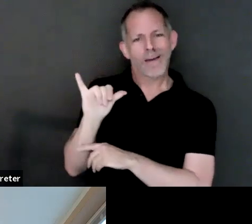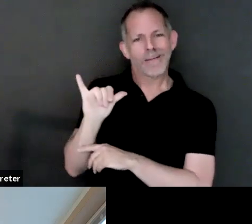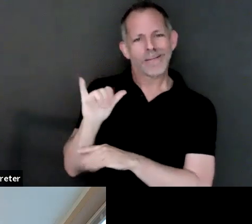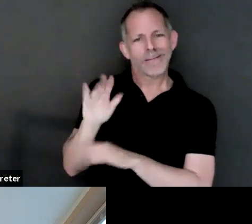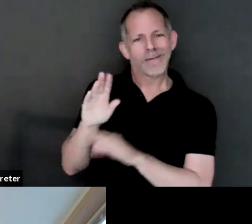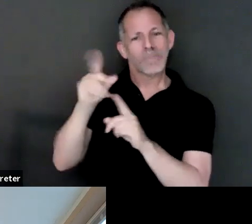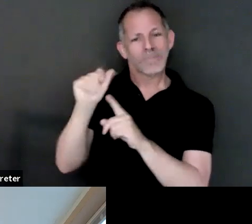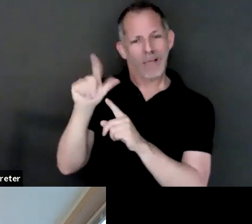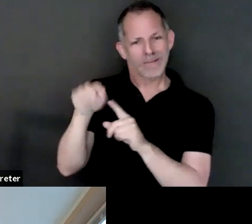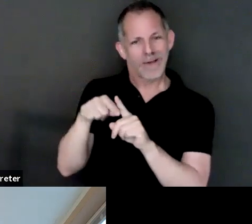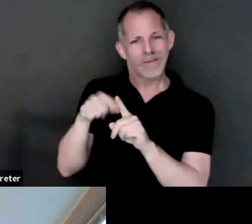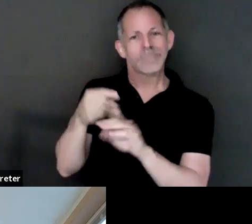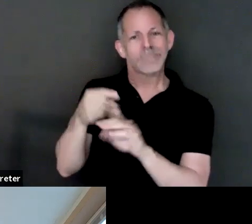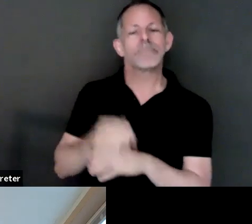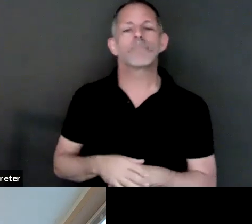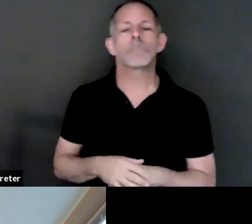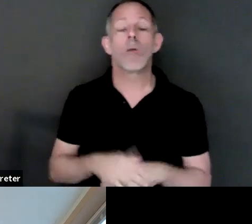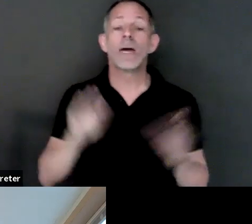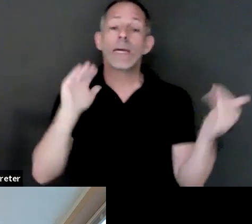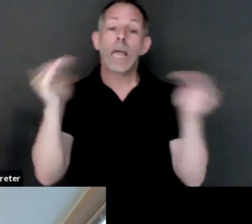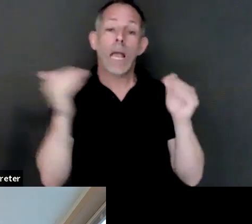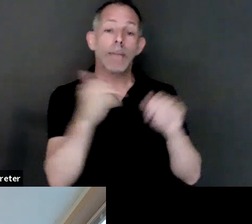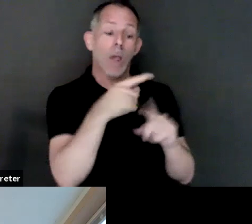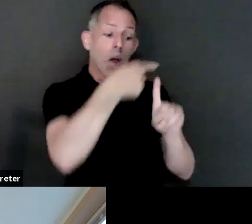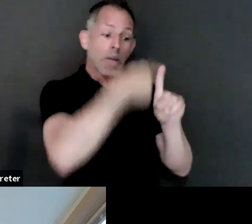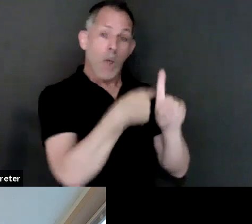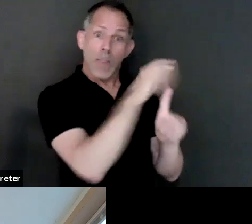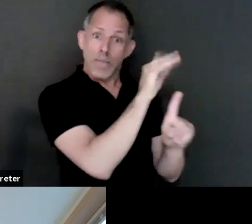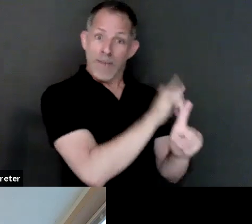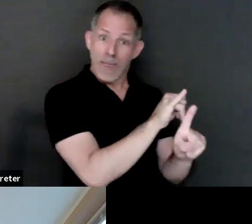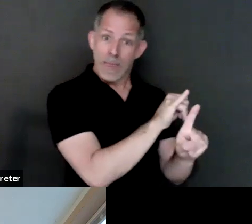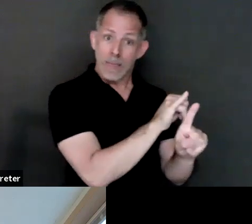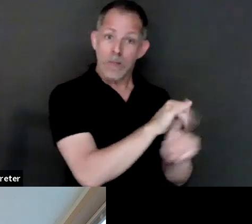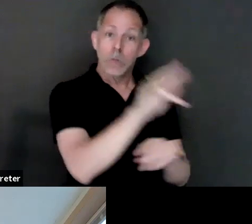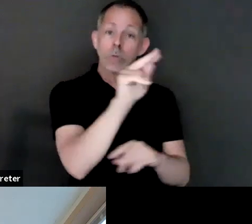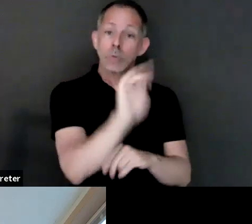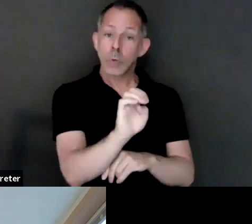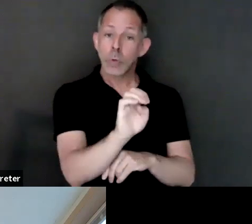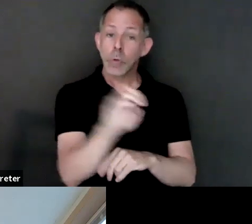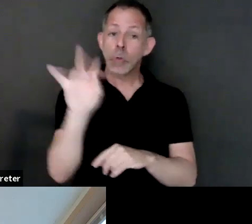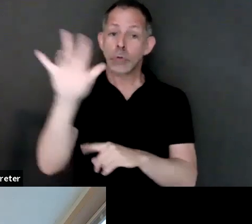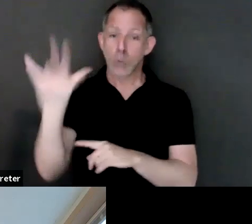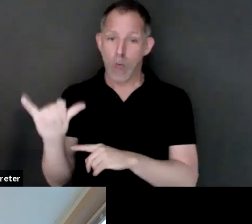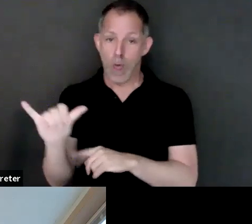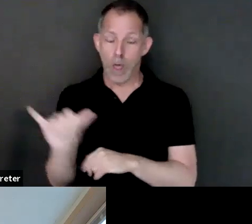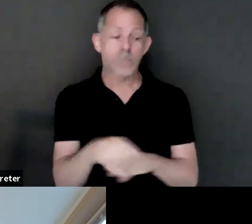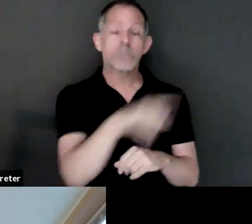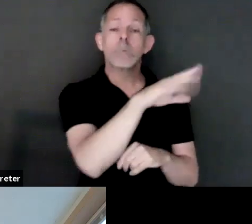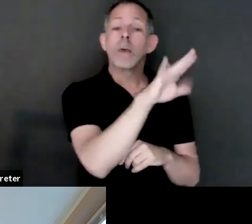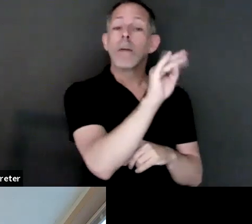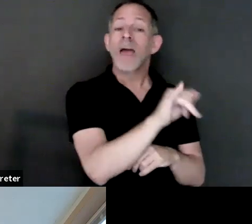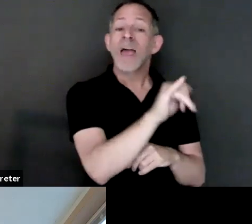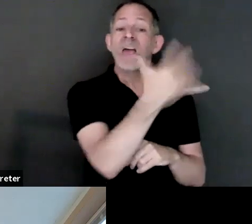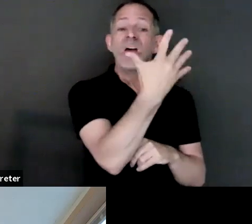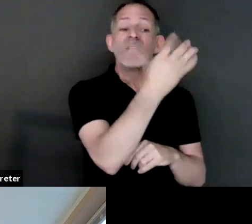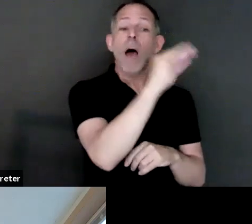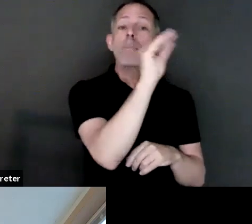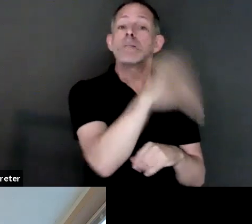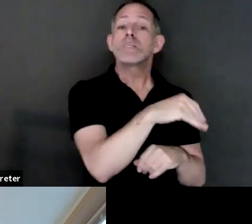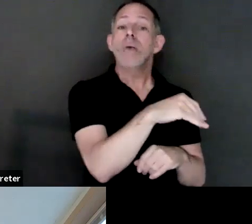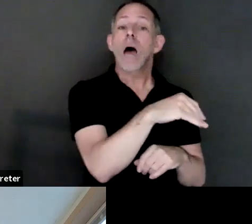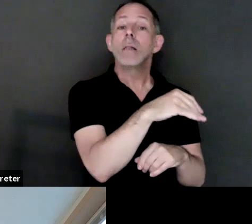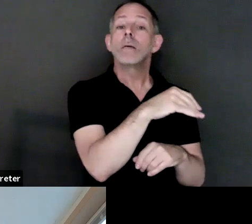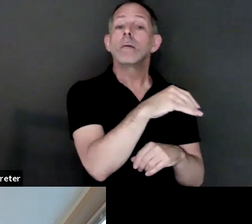In May, fewer than 5% of cases were among vaccinated individuals. And in